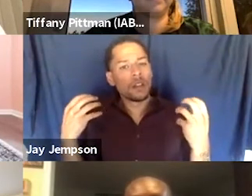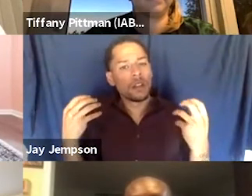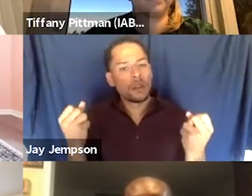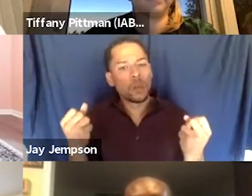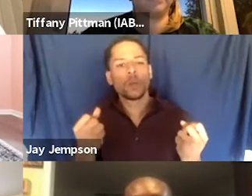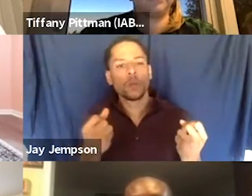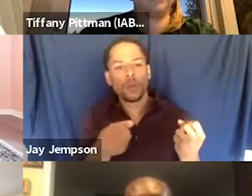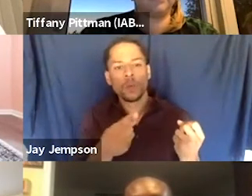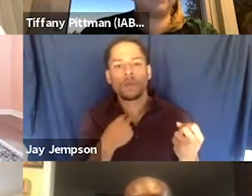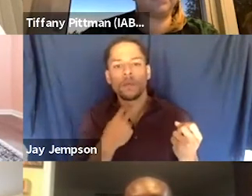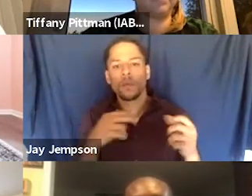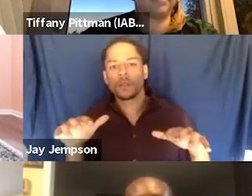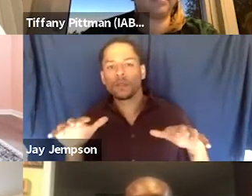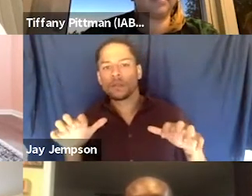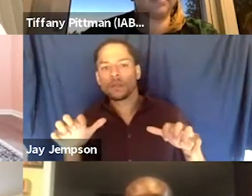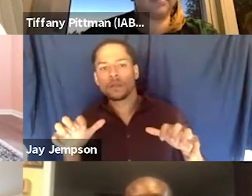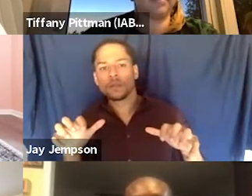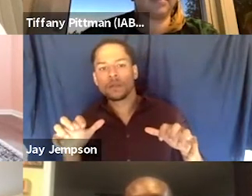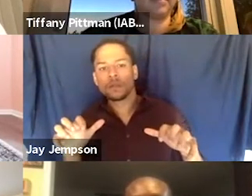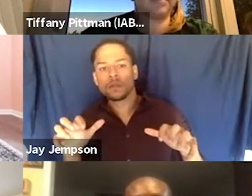healing space. And